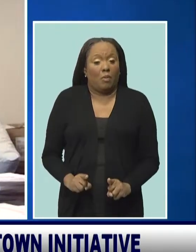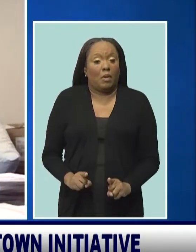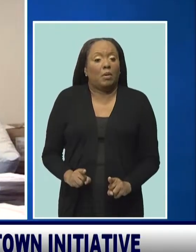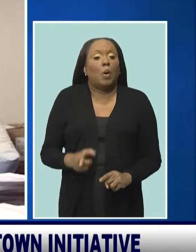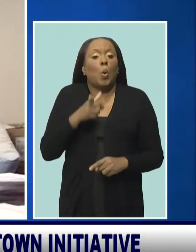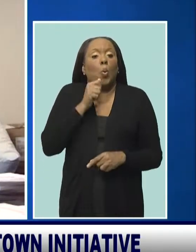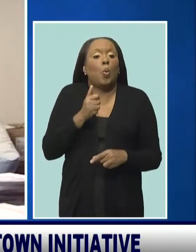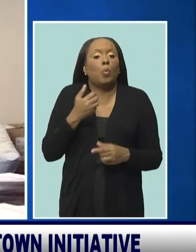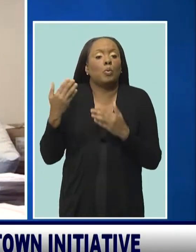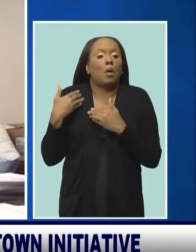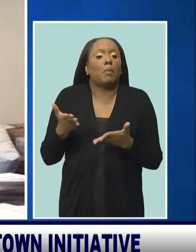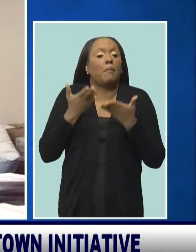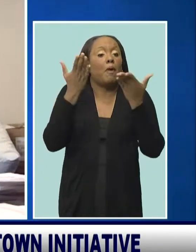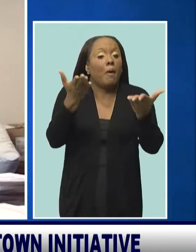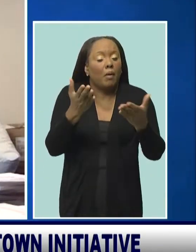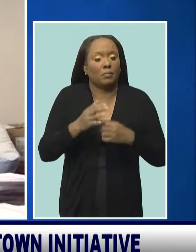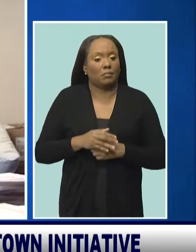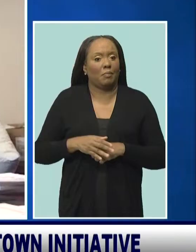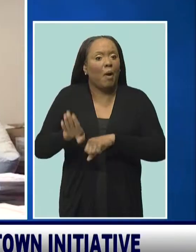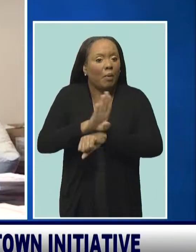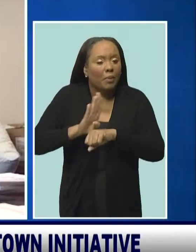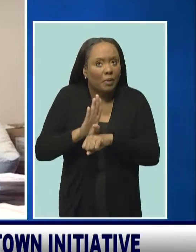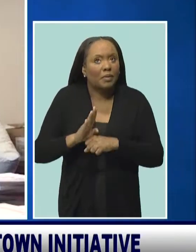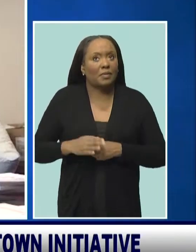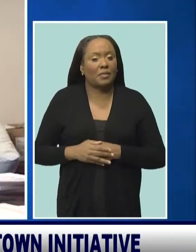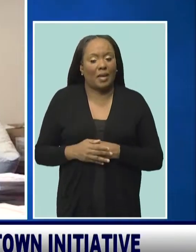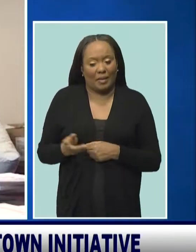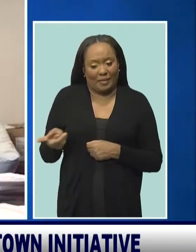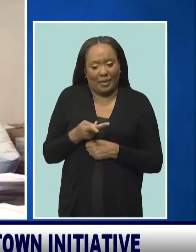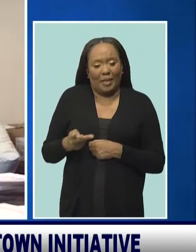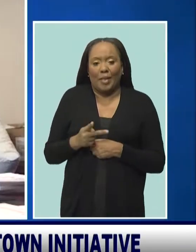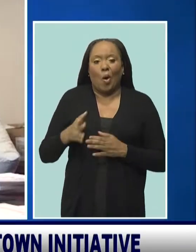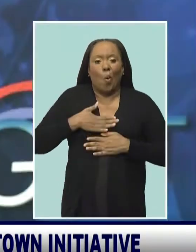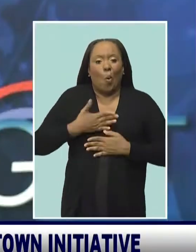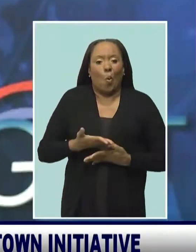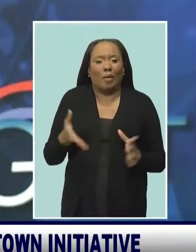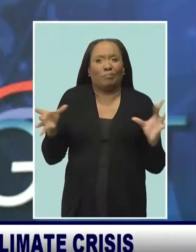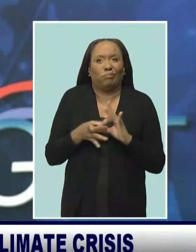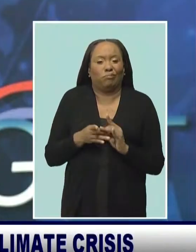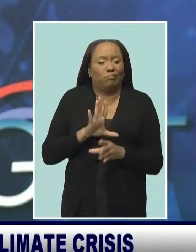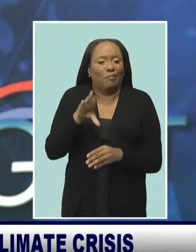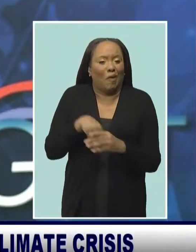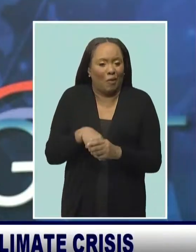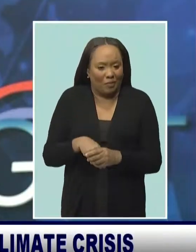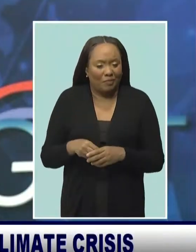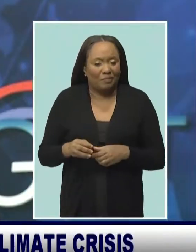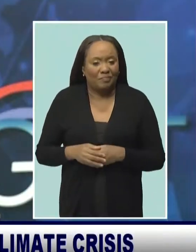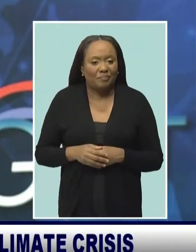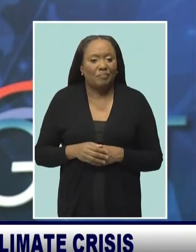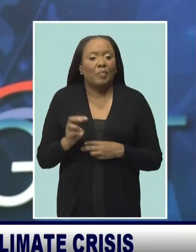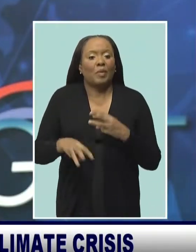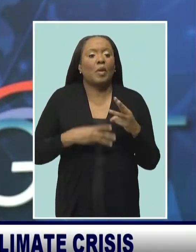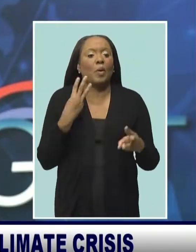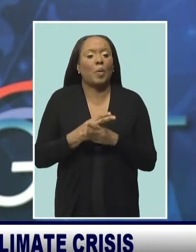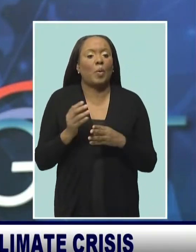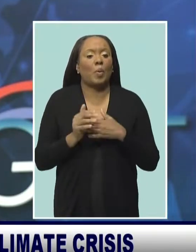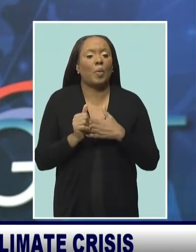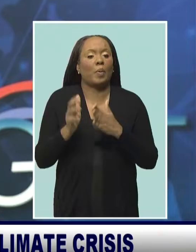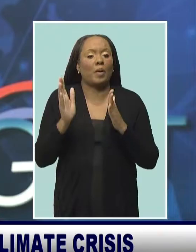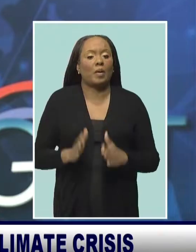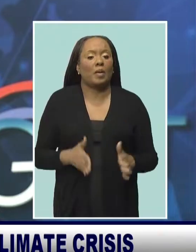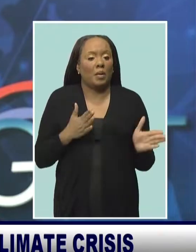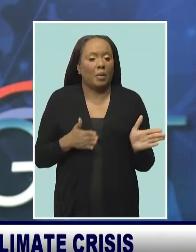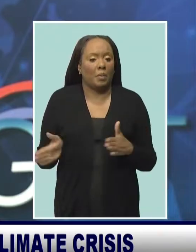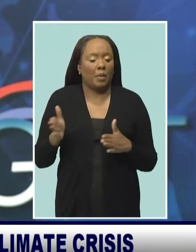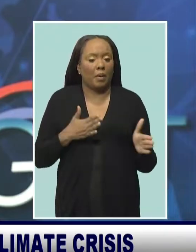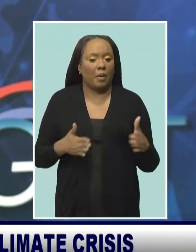Barbados at the OAS General Assembly is historic in itself. Ambassador Lynch there speaking exclusively to CBC